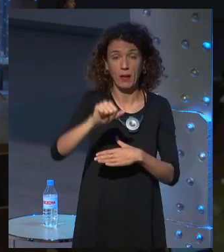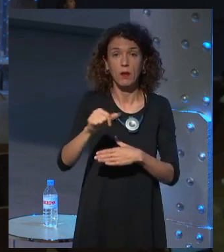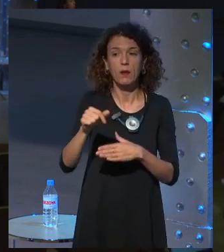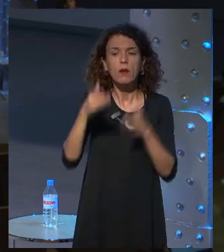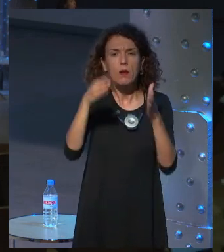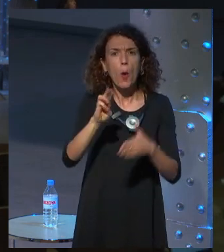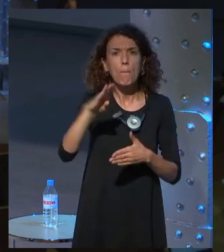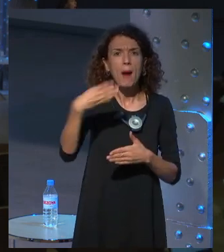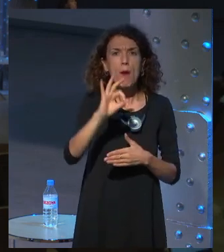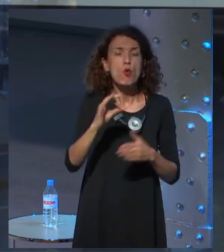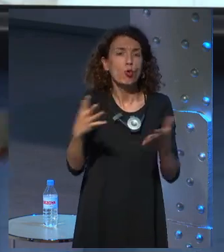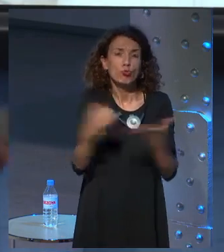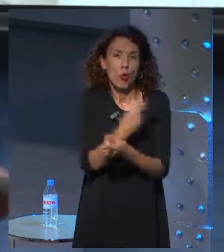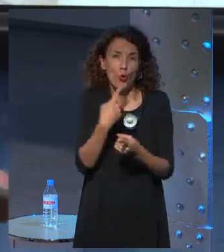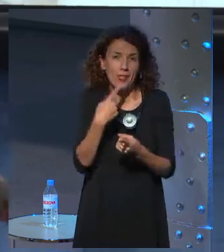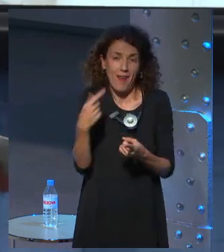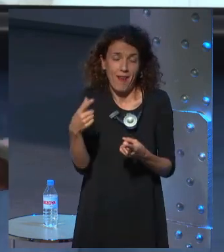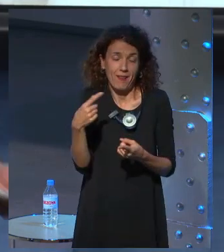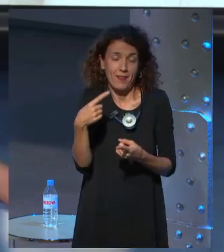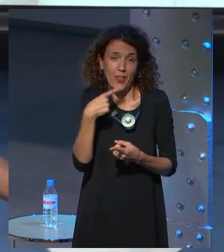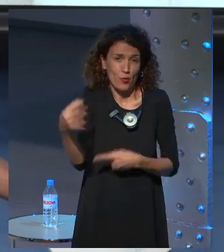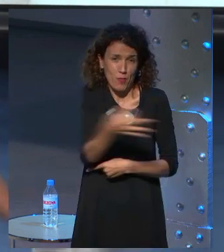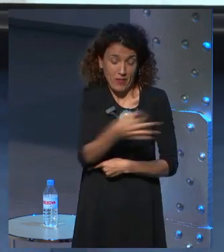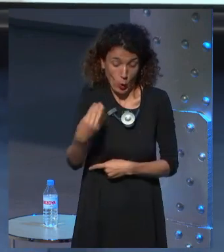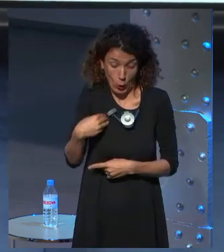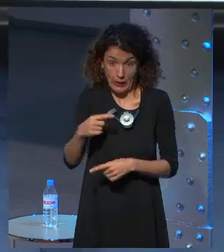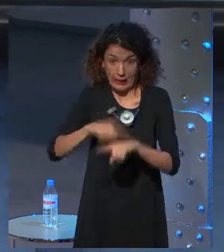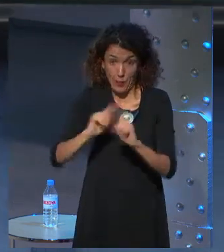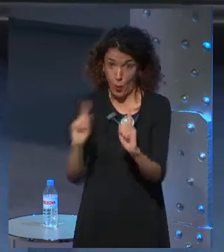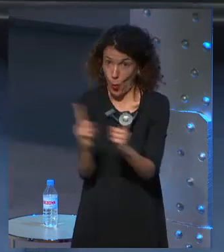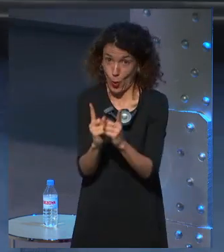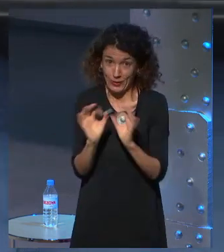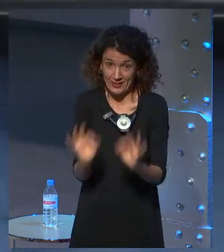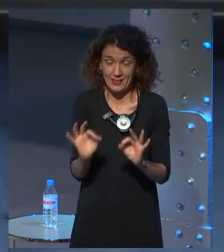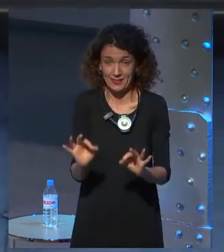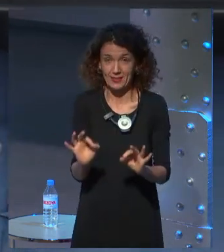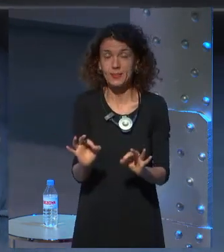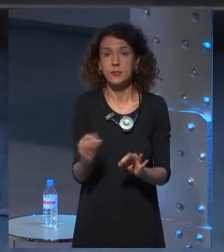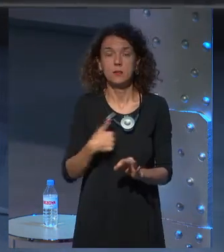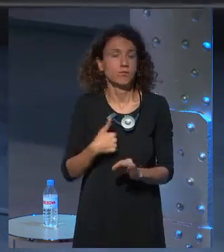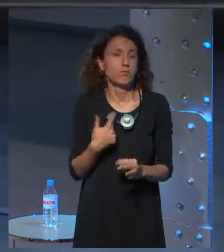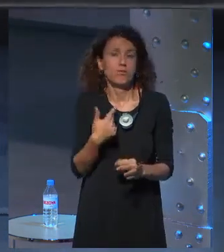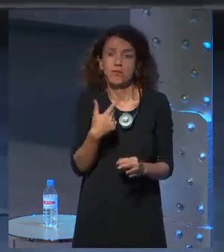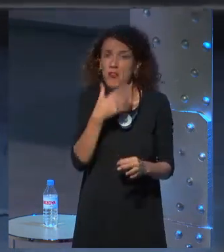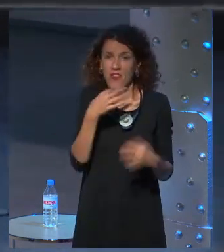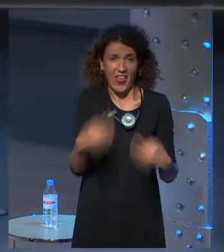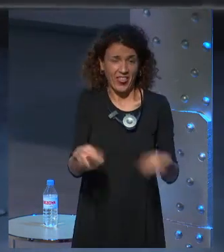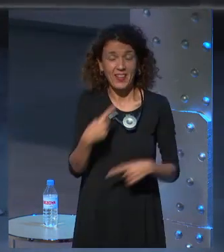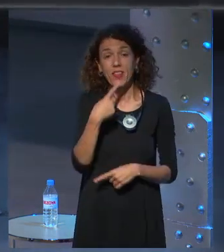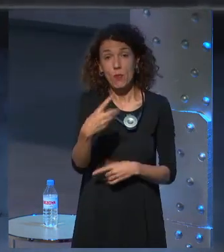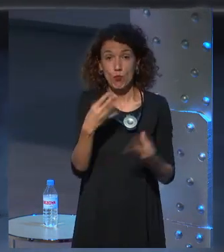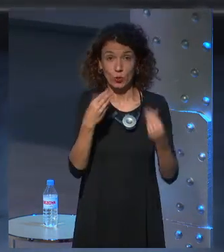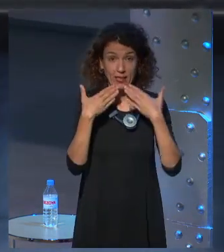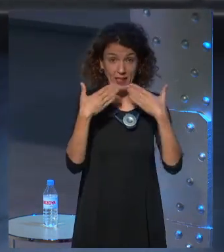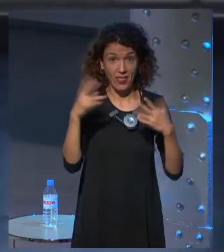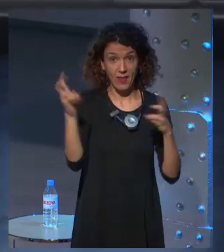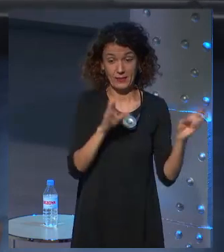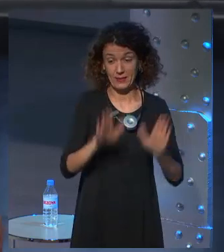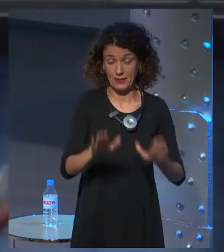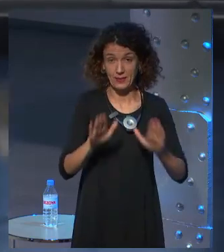program manager of the Aspen Institute in Spain. And so he has said almost everything, so I'm just going to take a couple of